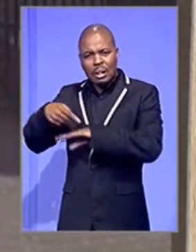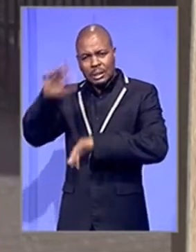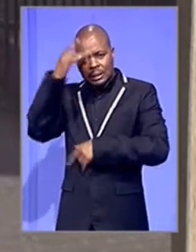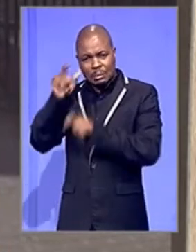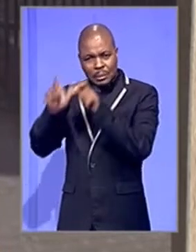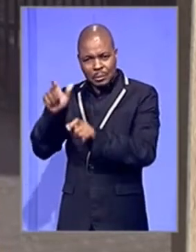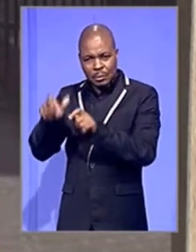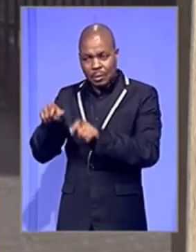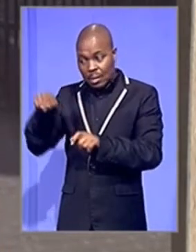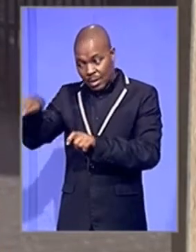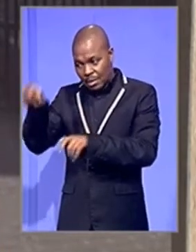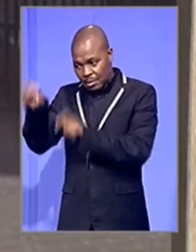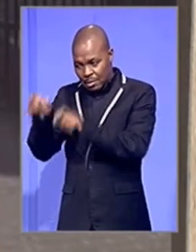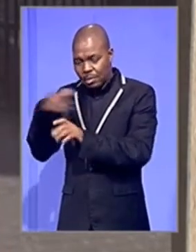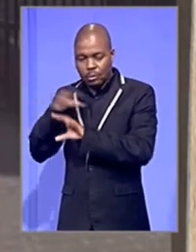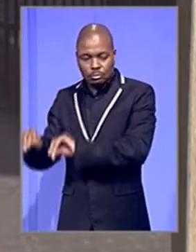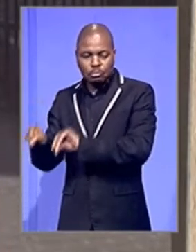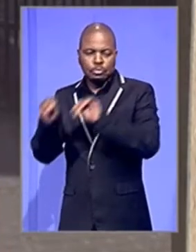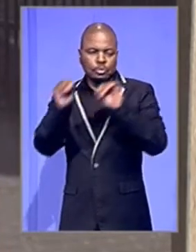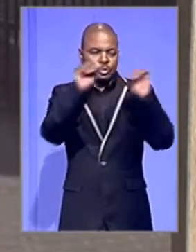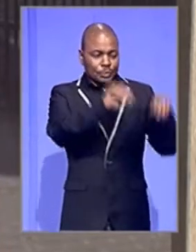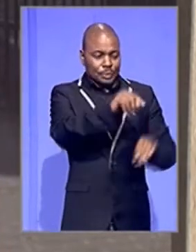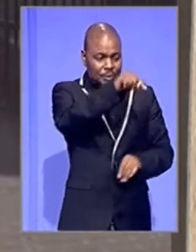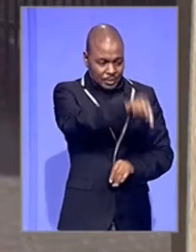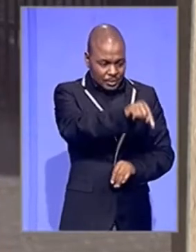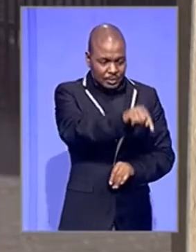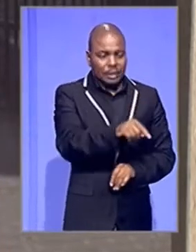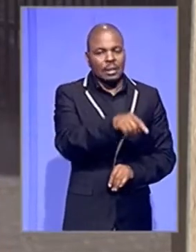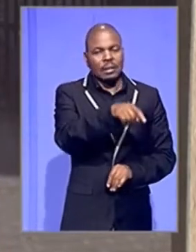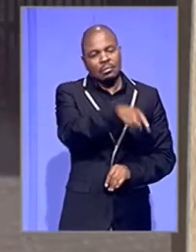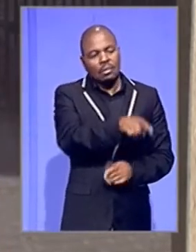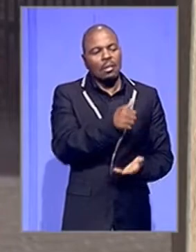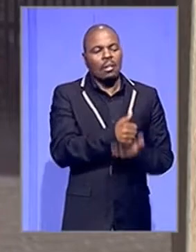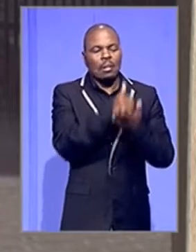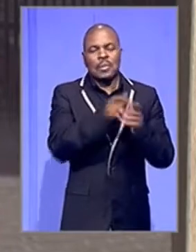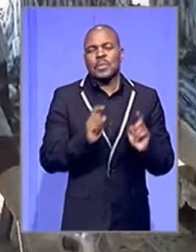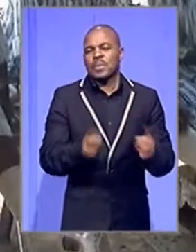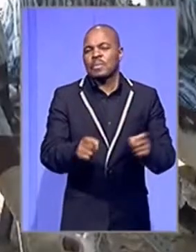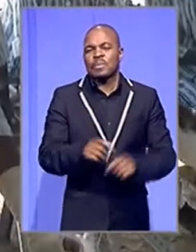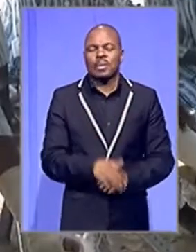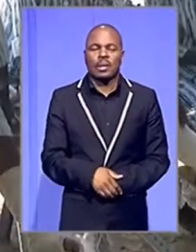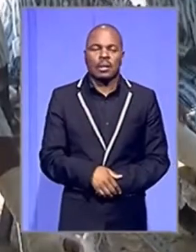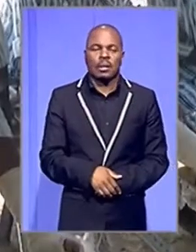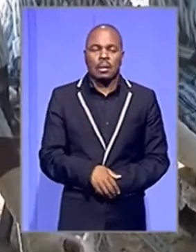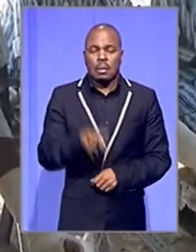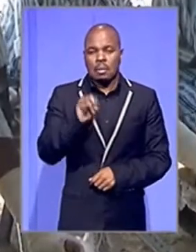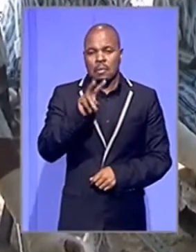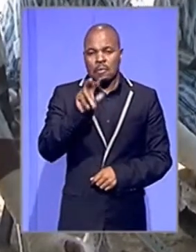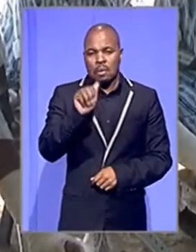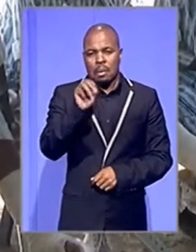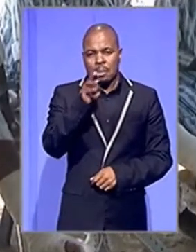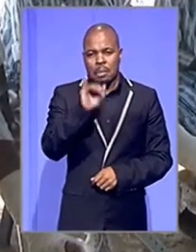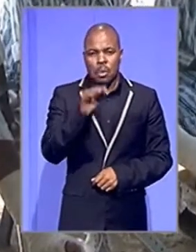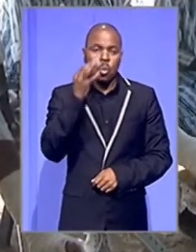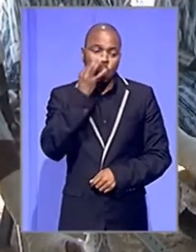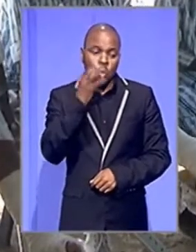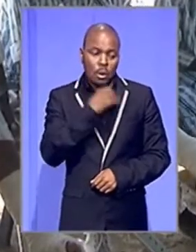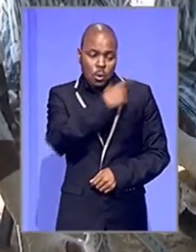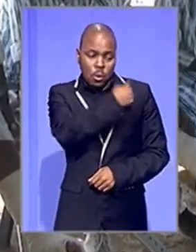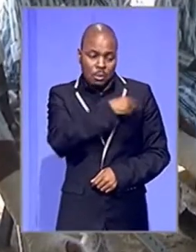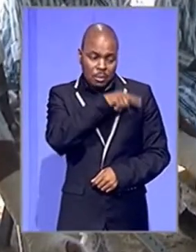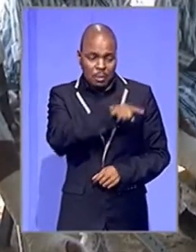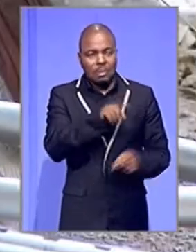di orthopedic patient tseno re di sa Kgaripe mono ba kgonang ho thusa ka pelenyana teng. Mvambi o re jwale sepetlele sena se